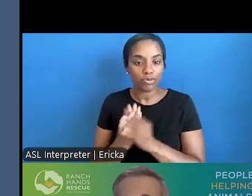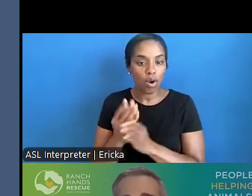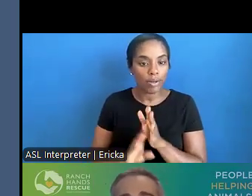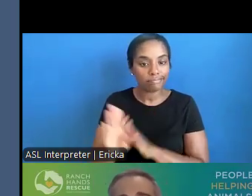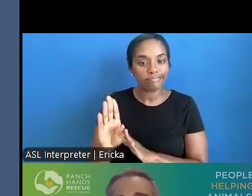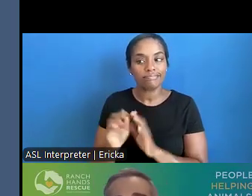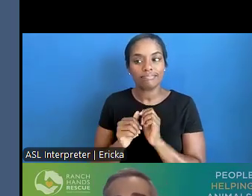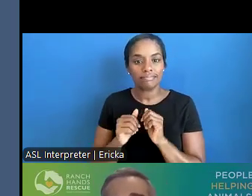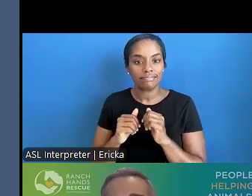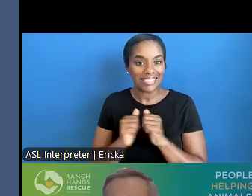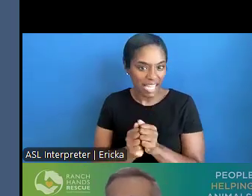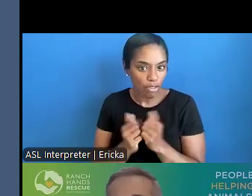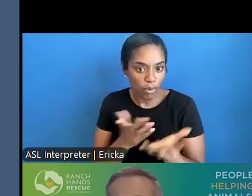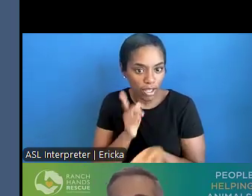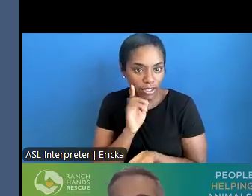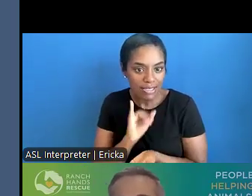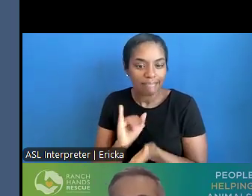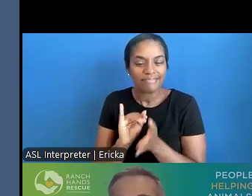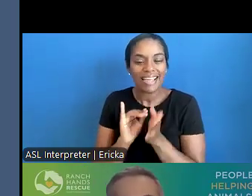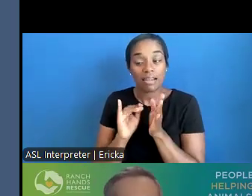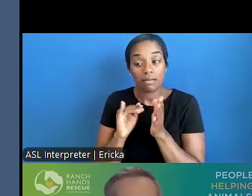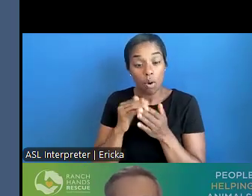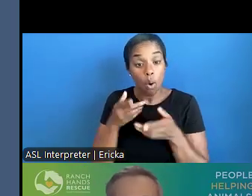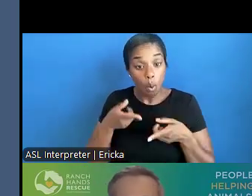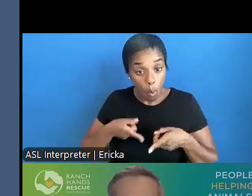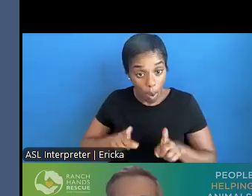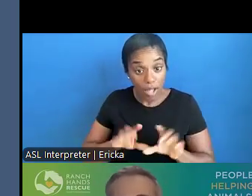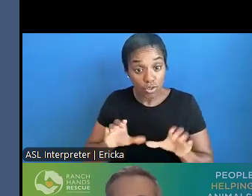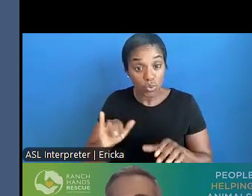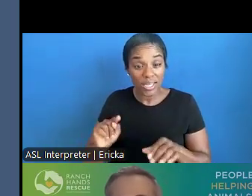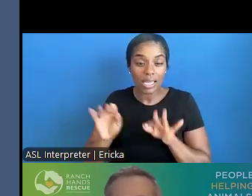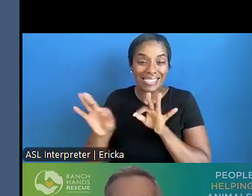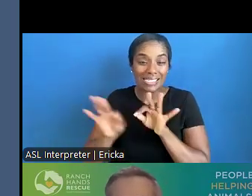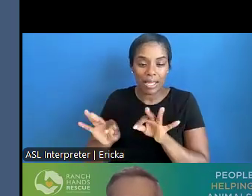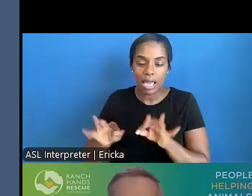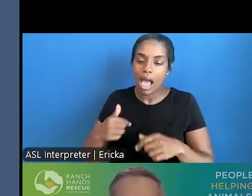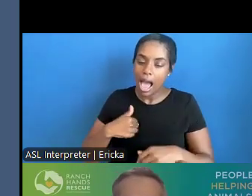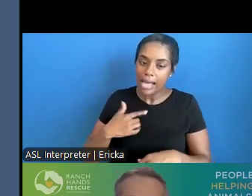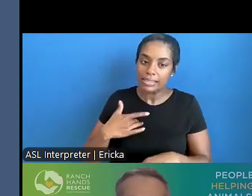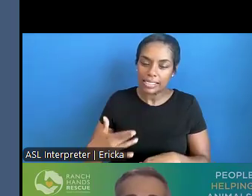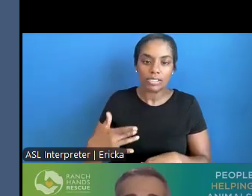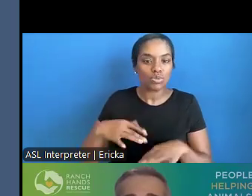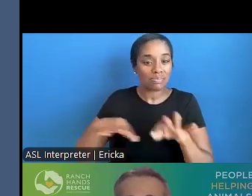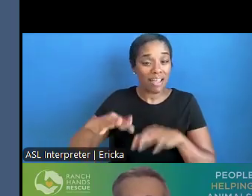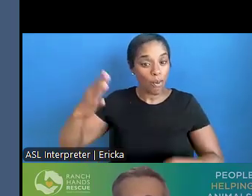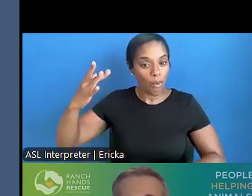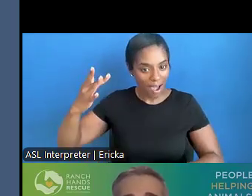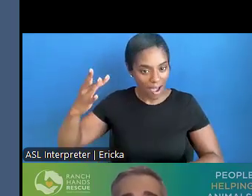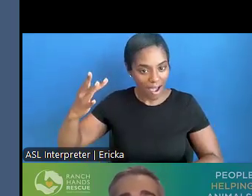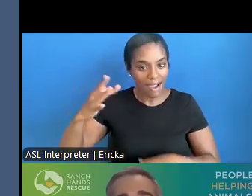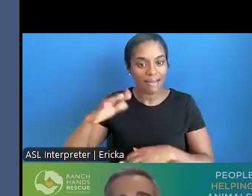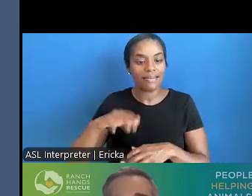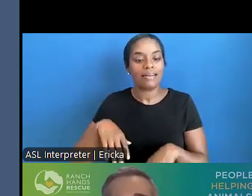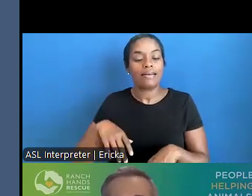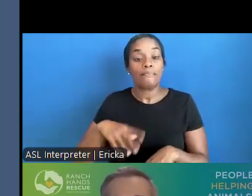like. And explaining it as you go. I'm a big believer in explaining the why behind things. And when it comes to personal disclosure,